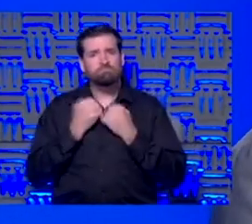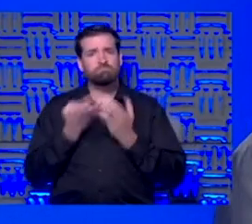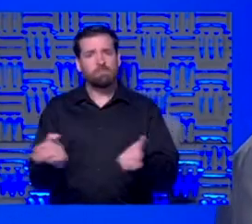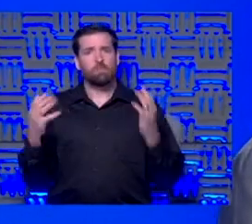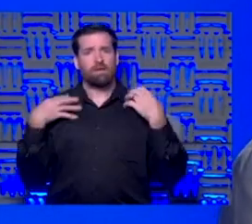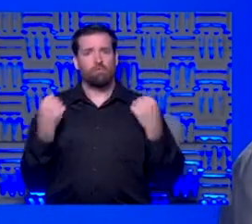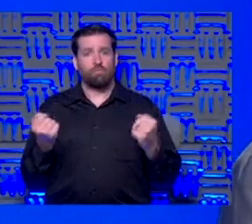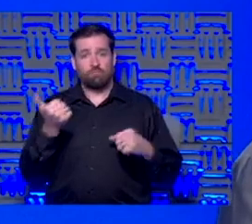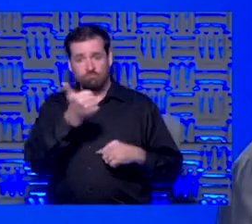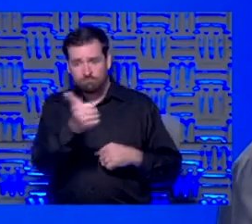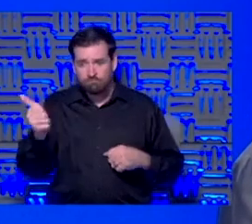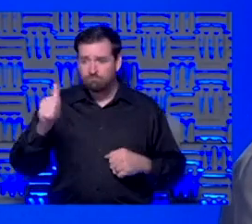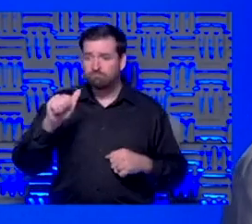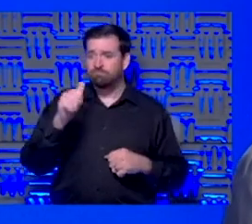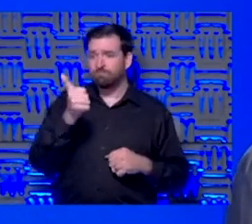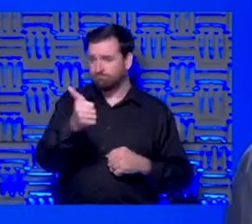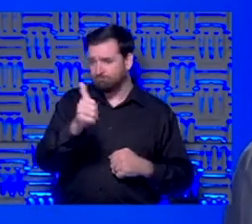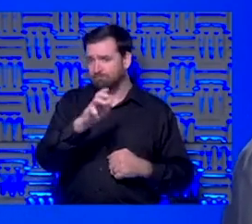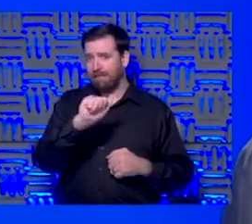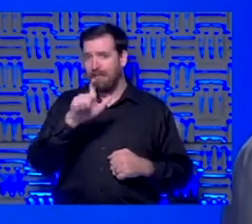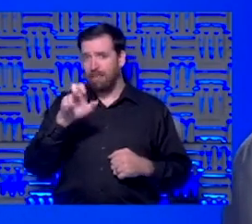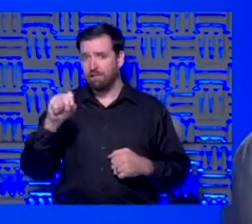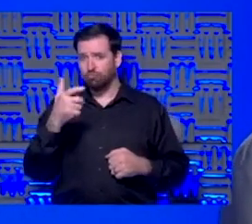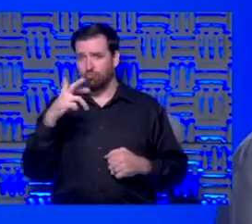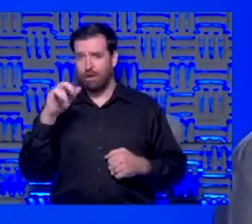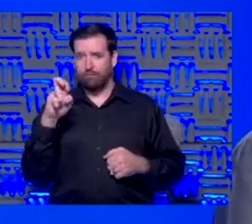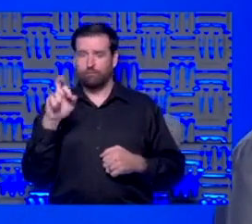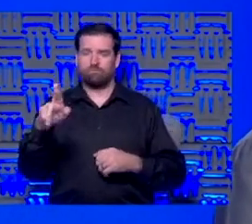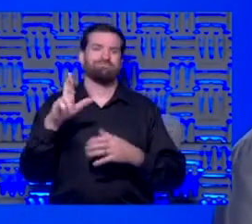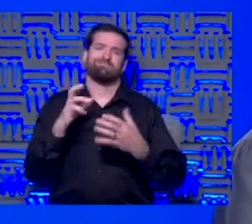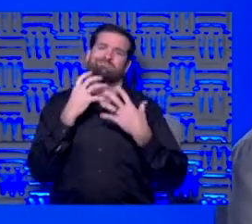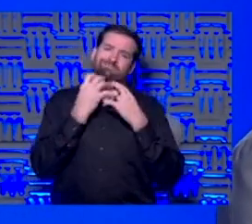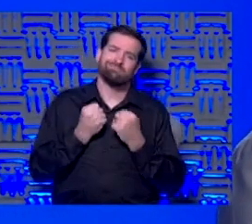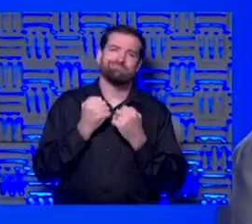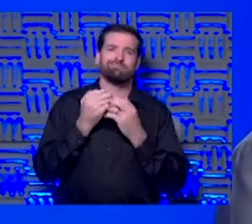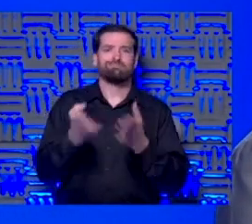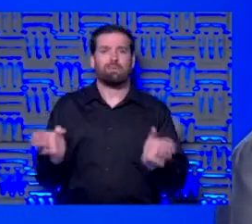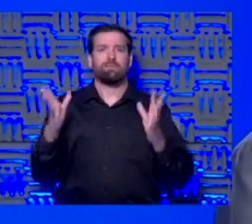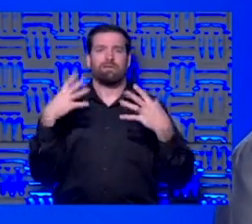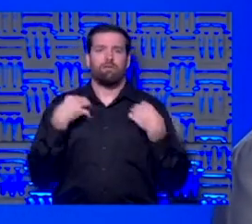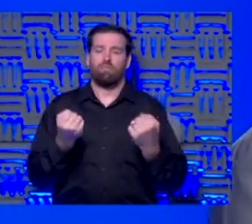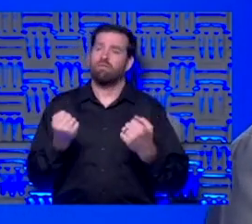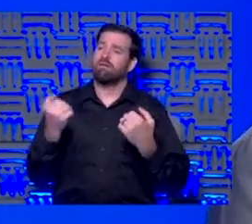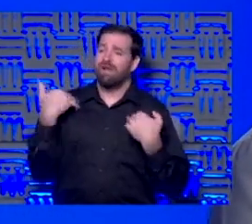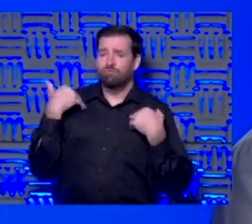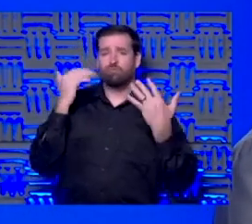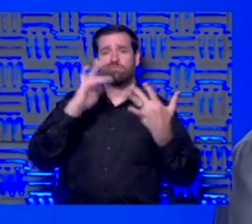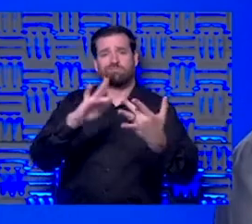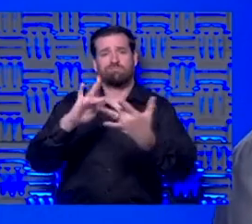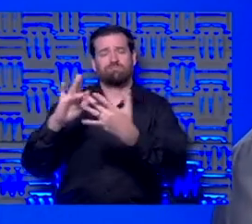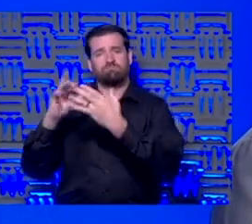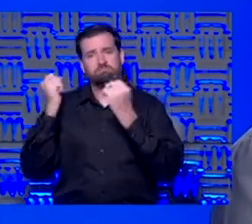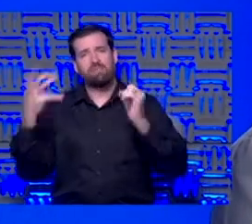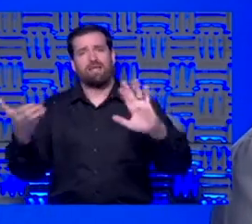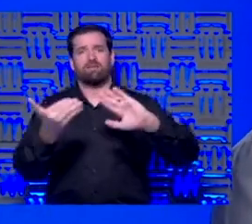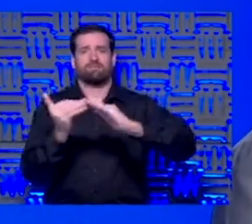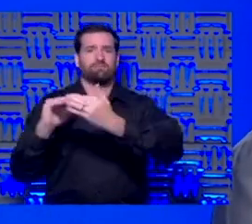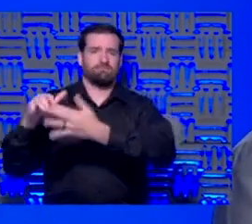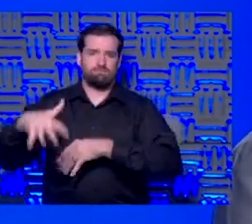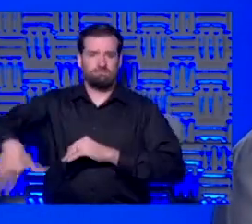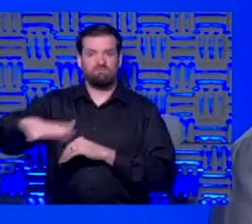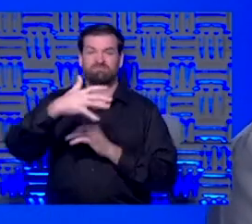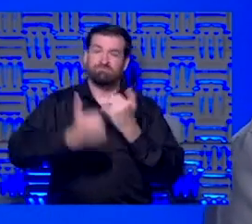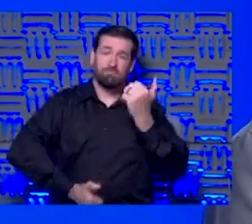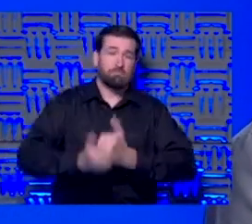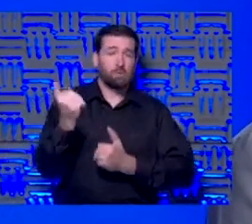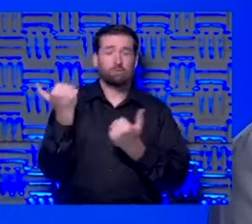You and Alan Greiner definitely care about public health. As you touched on, we have to reach a lot of audiences. And the most powerful thing is word of